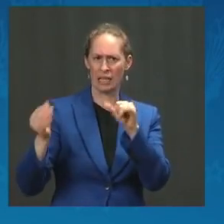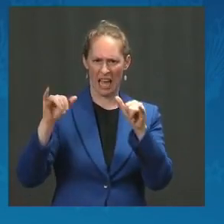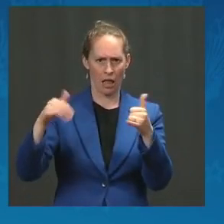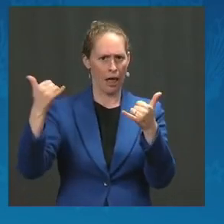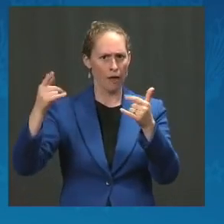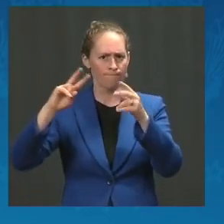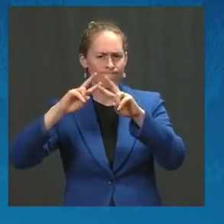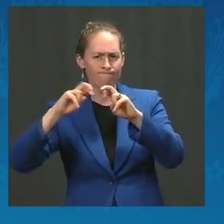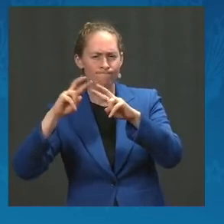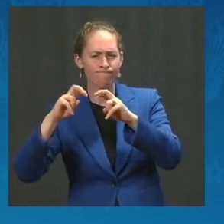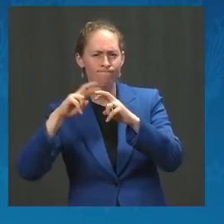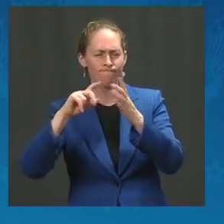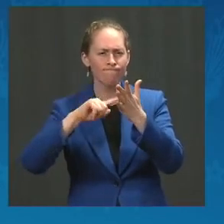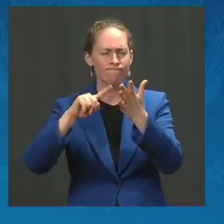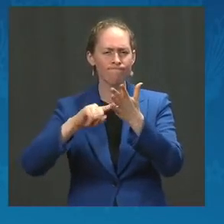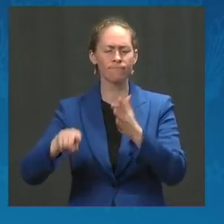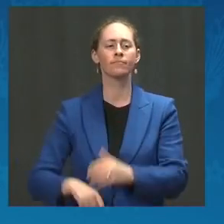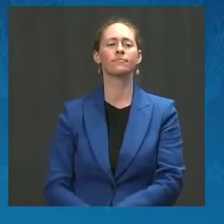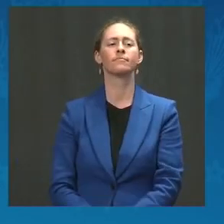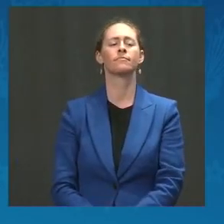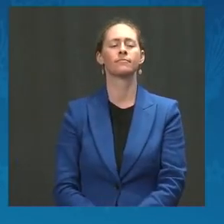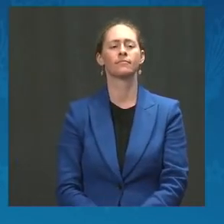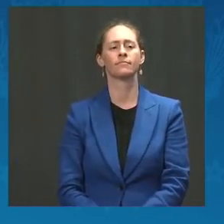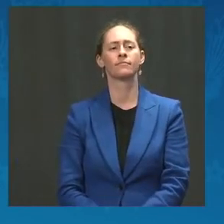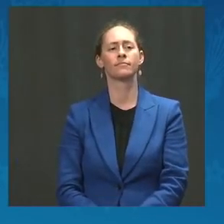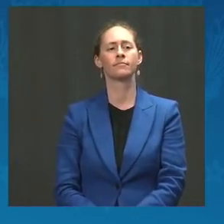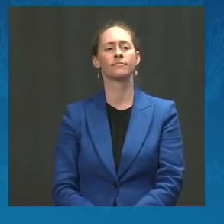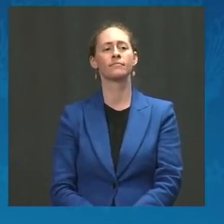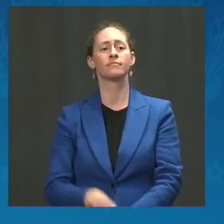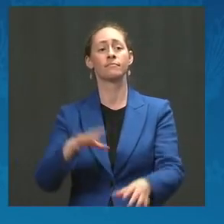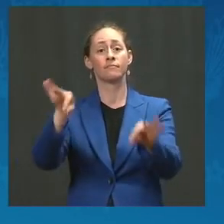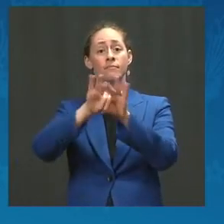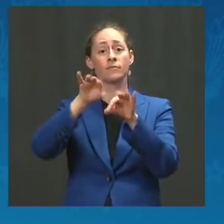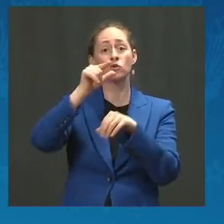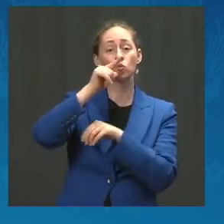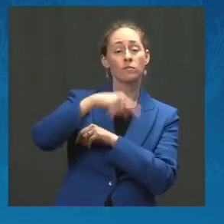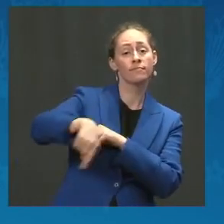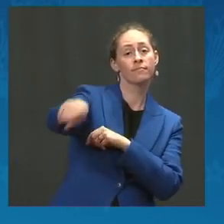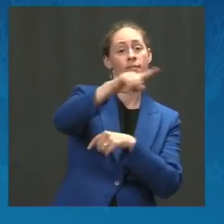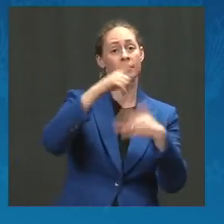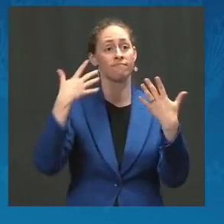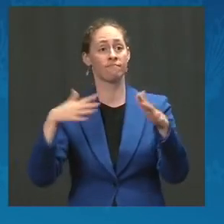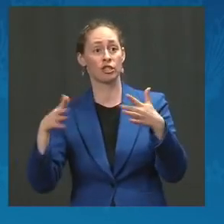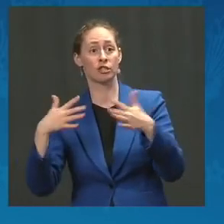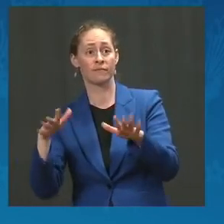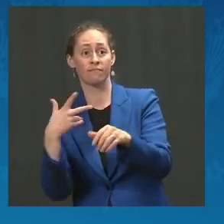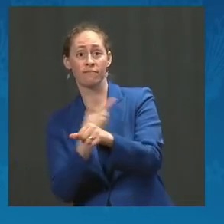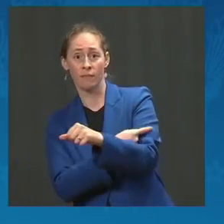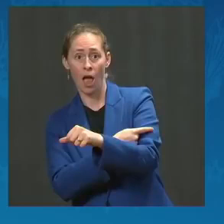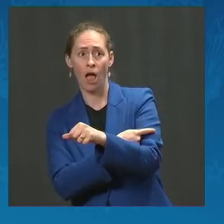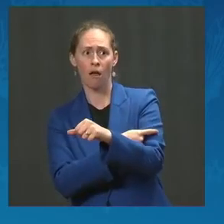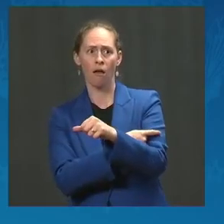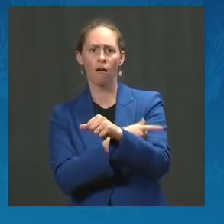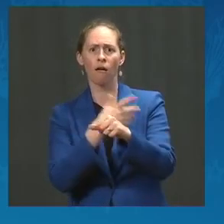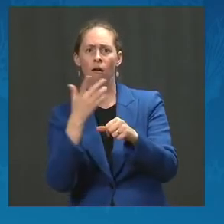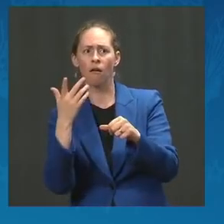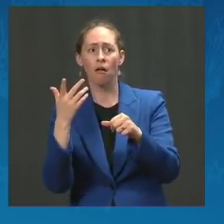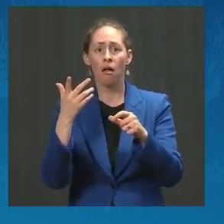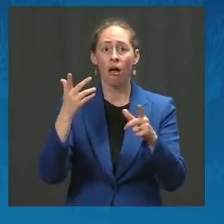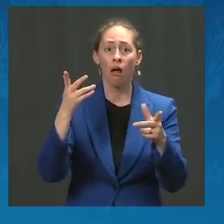But it's the important thing is, if people are vaccinated, the transmission rate drops through the